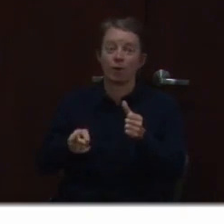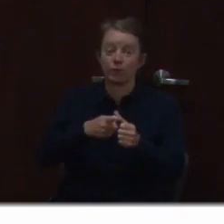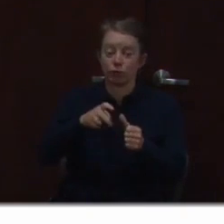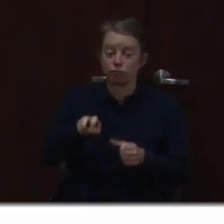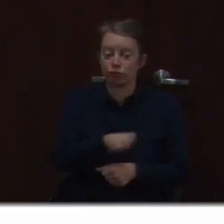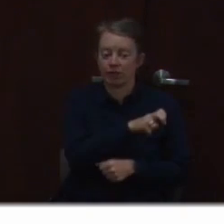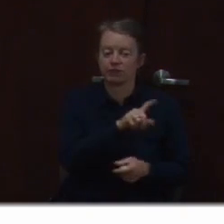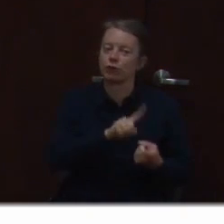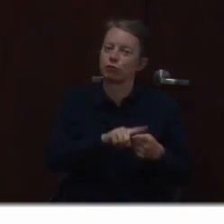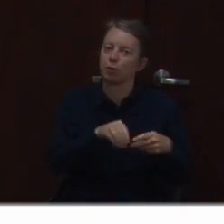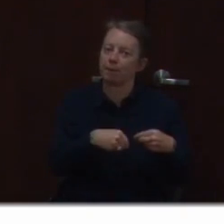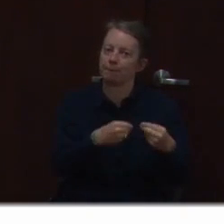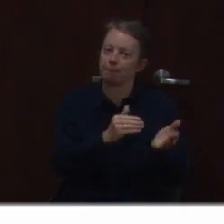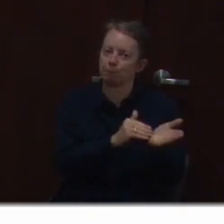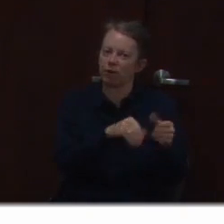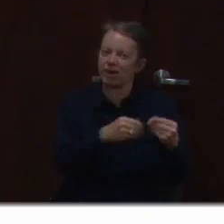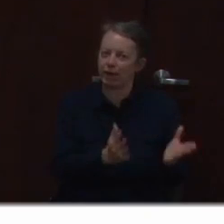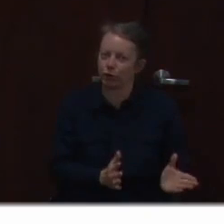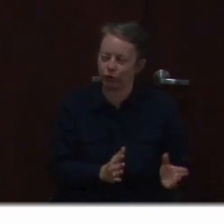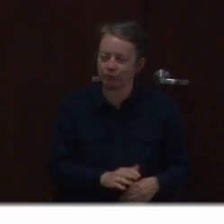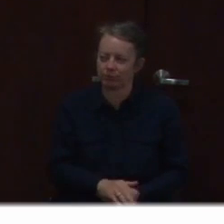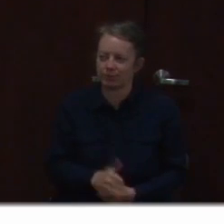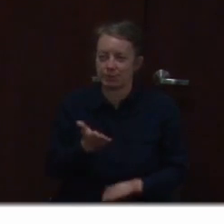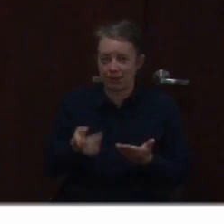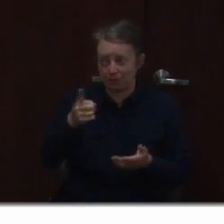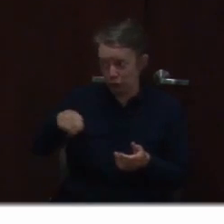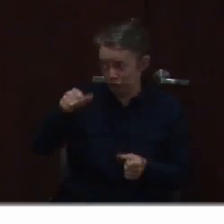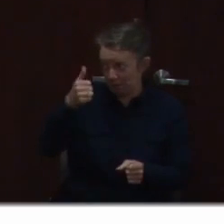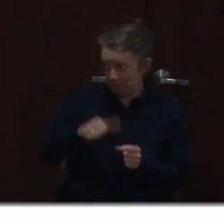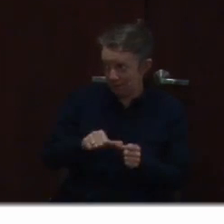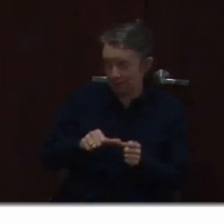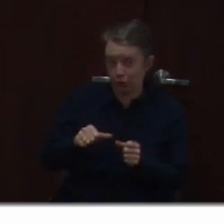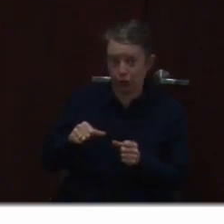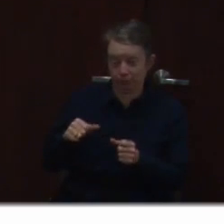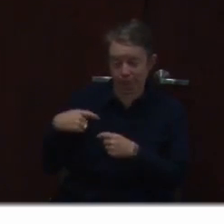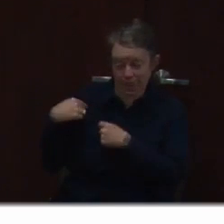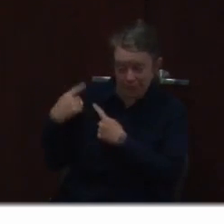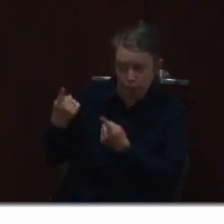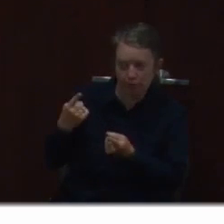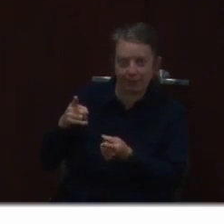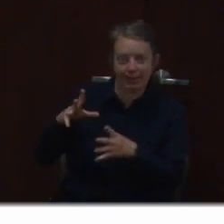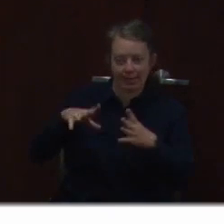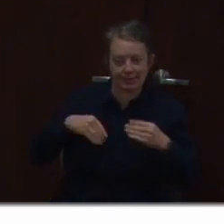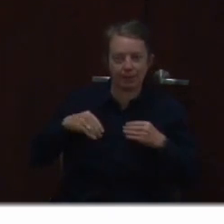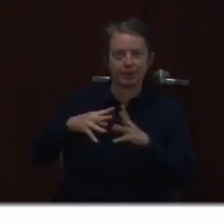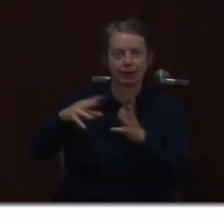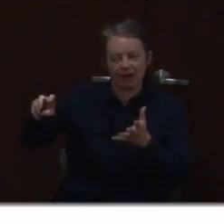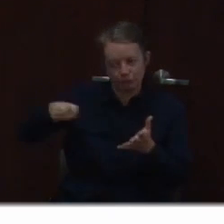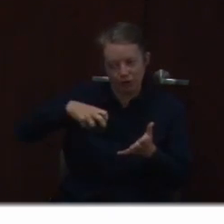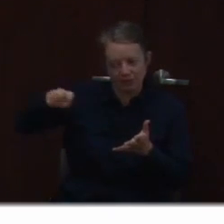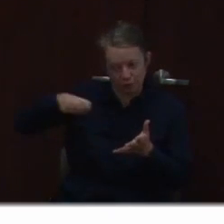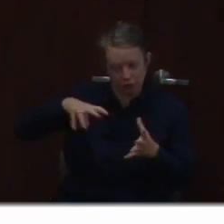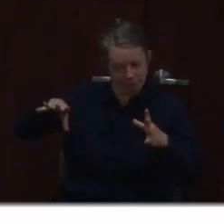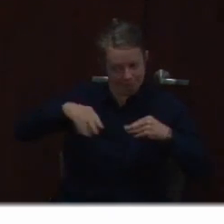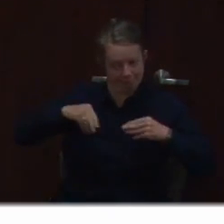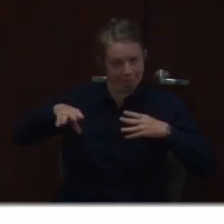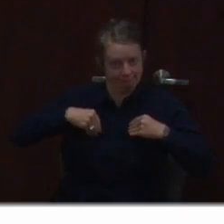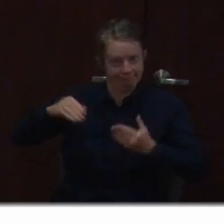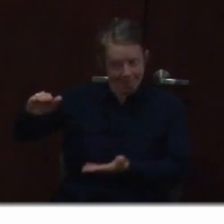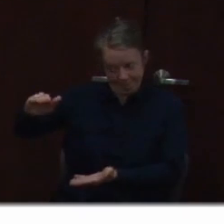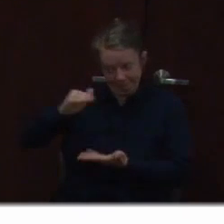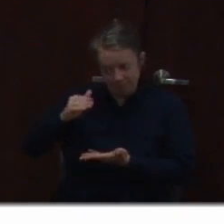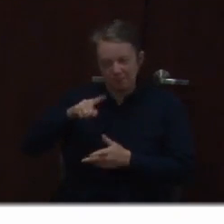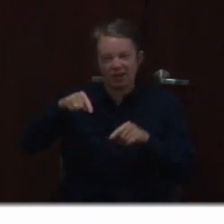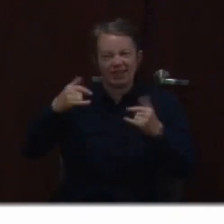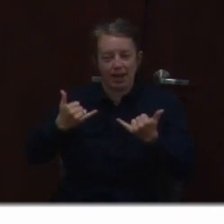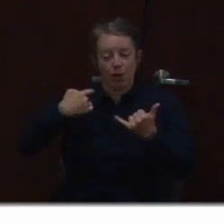a provider. So you might remember we've been taking or accepting lots of transfers, but this time we got to